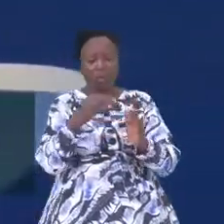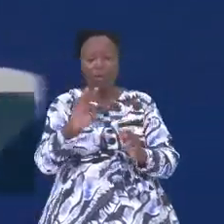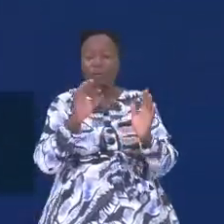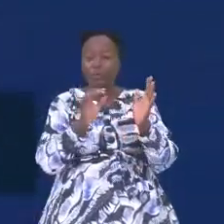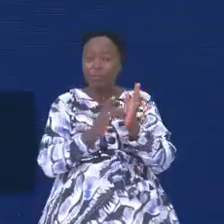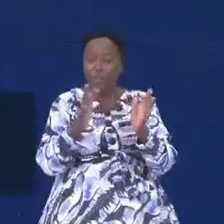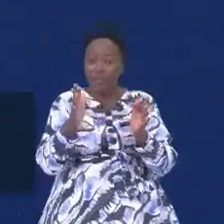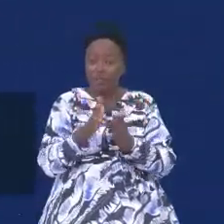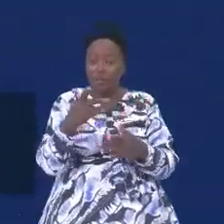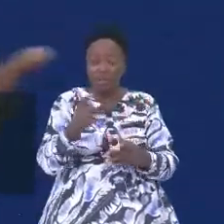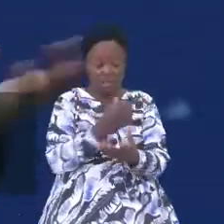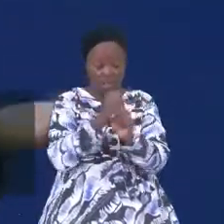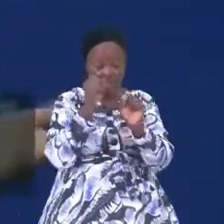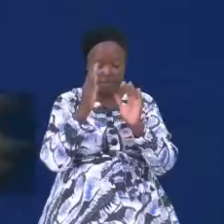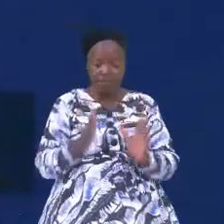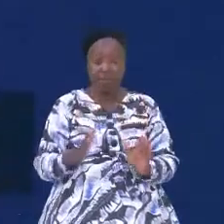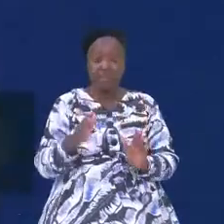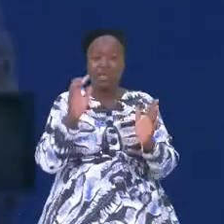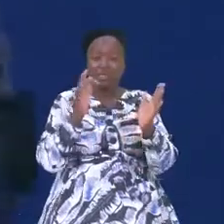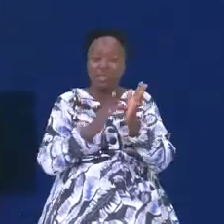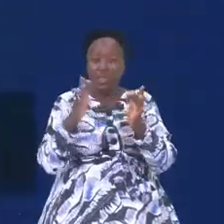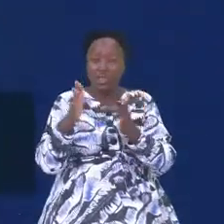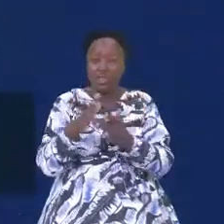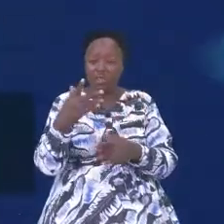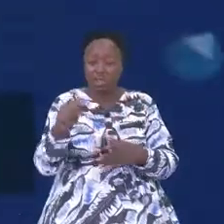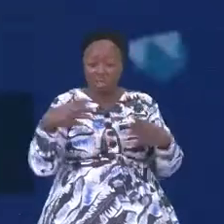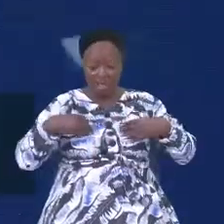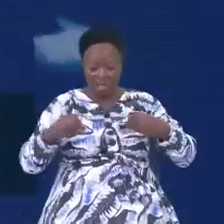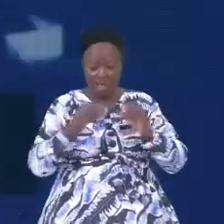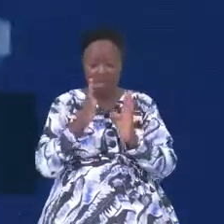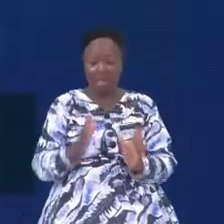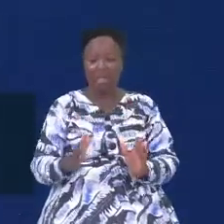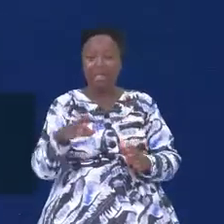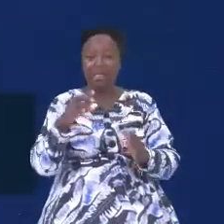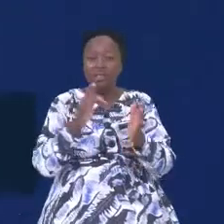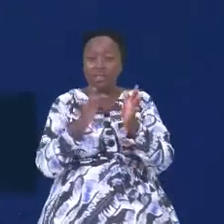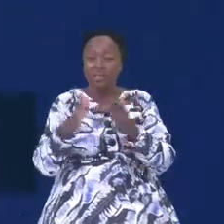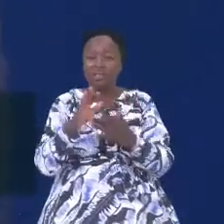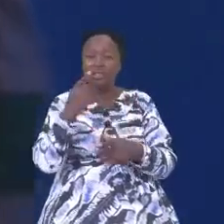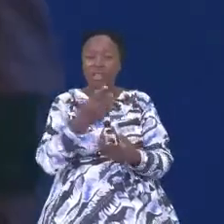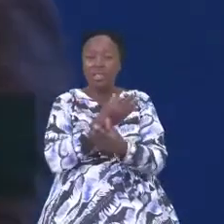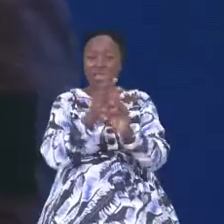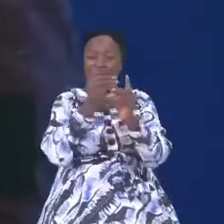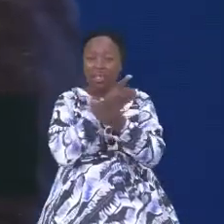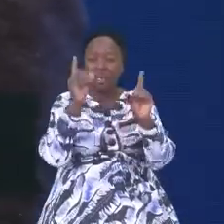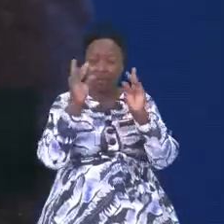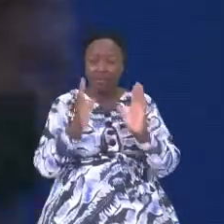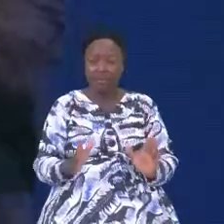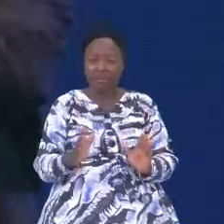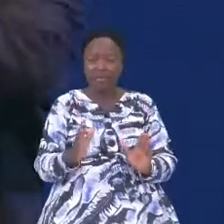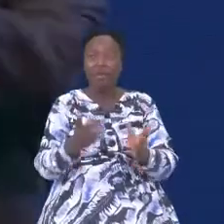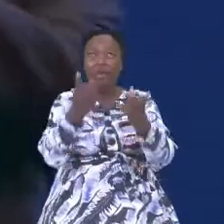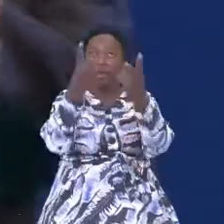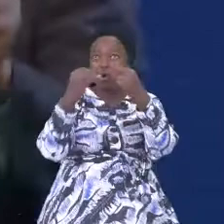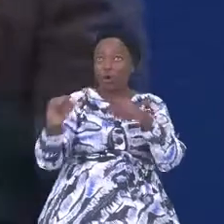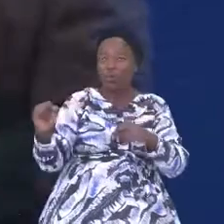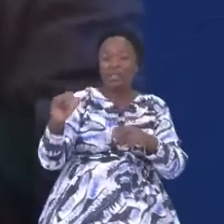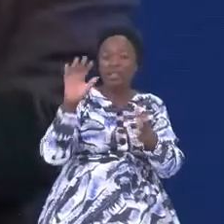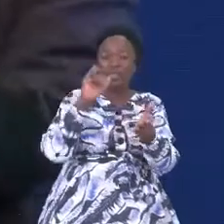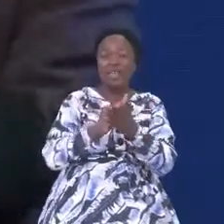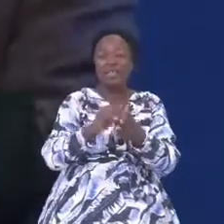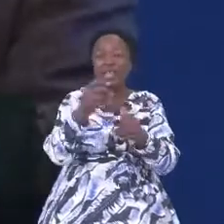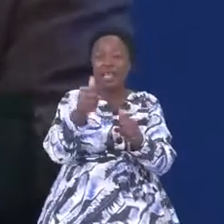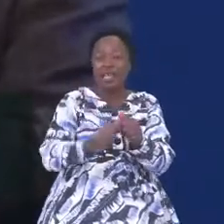the Savior, Jesus, the healer, Jesus, the deliverer, coming, that